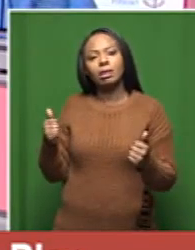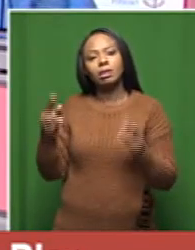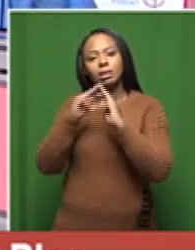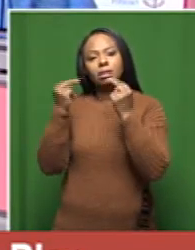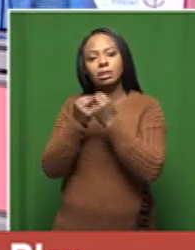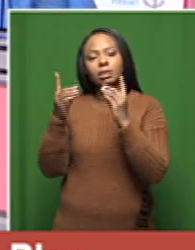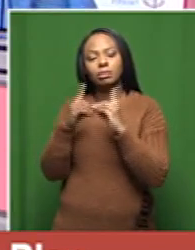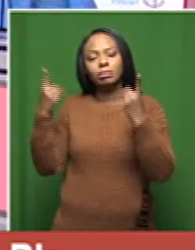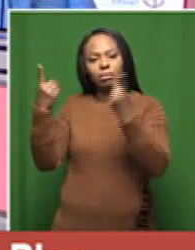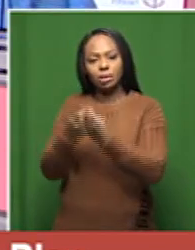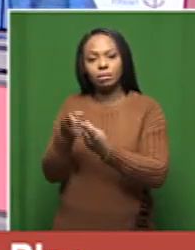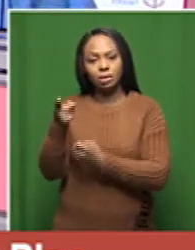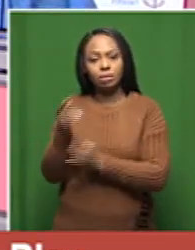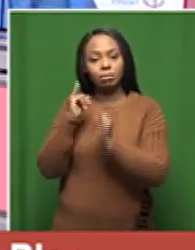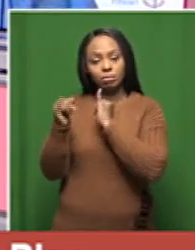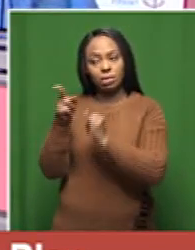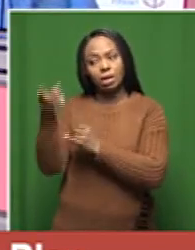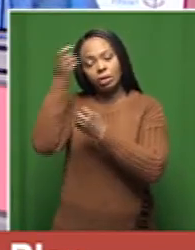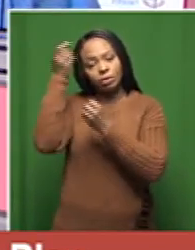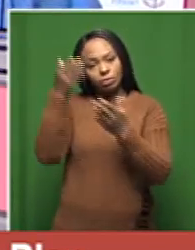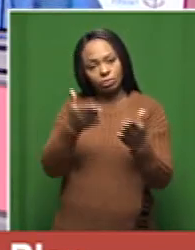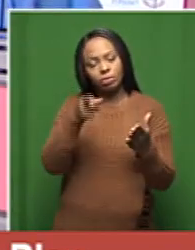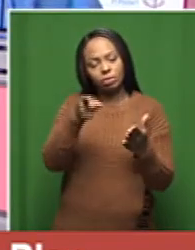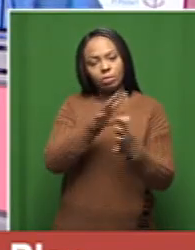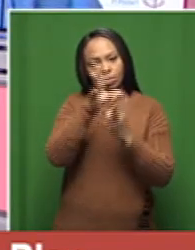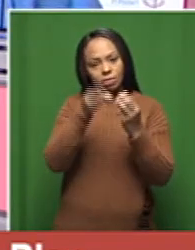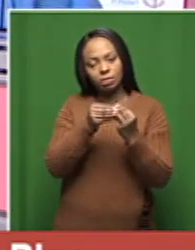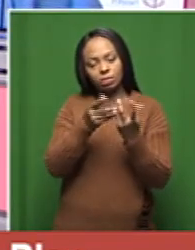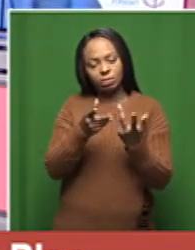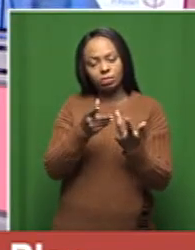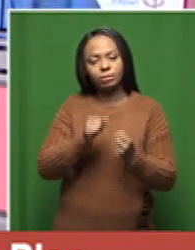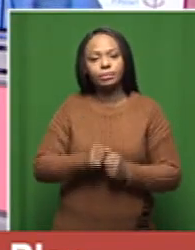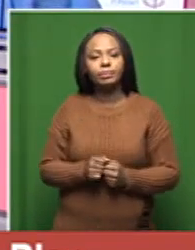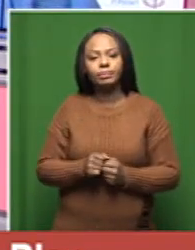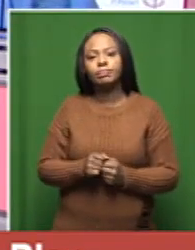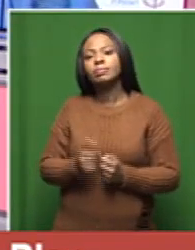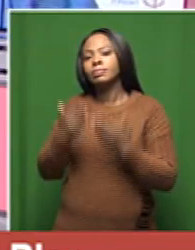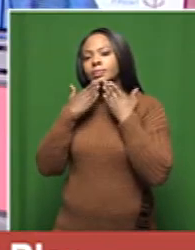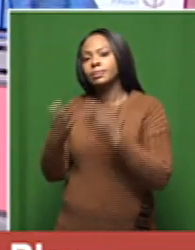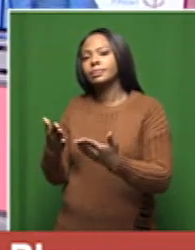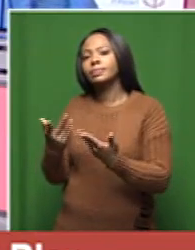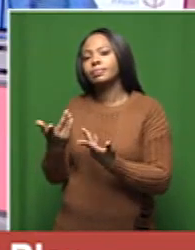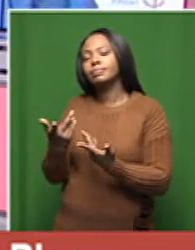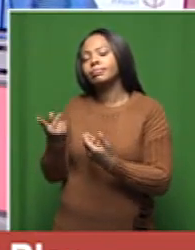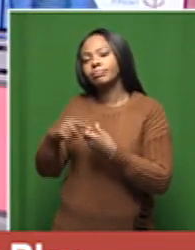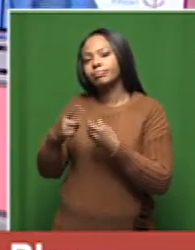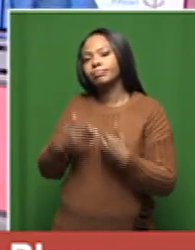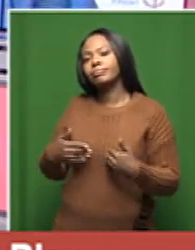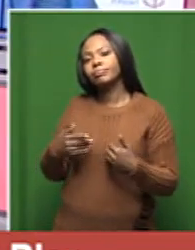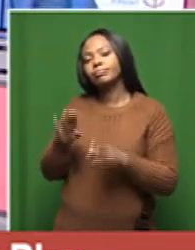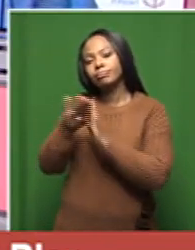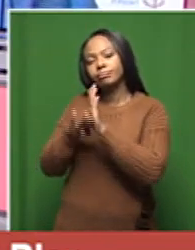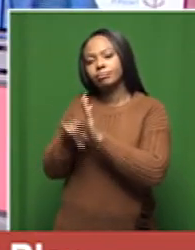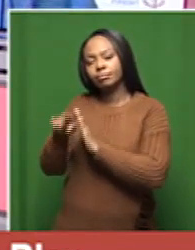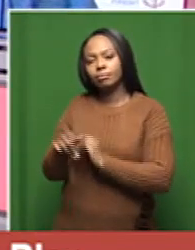Department. So thank you so much indeed for joining us and welcome to the program. Good morning to you, Peter, and good morning to the viewers. So as soon as